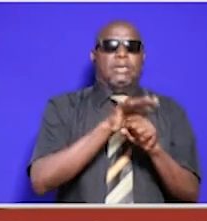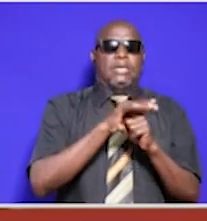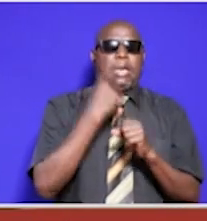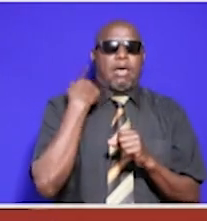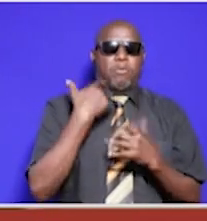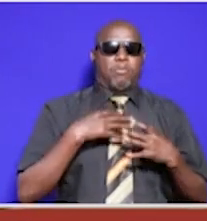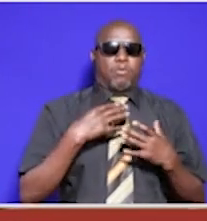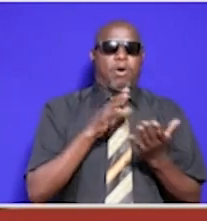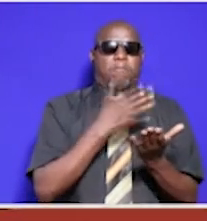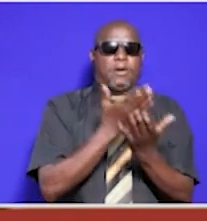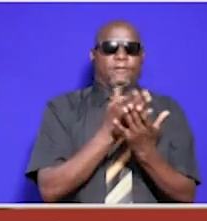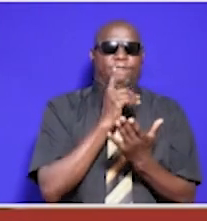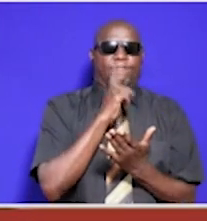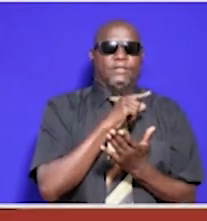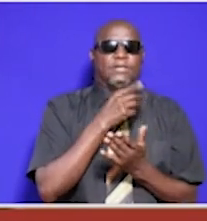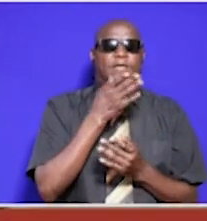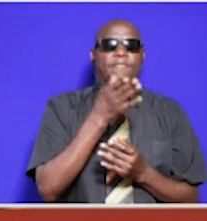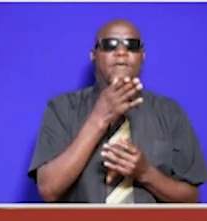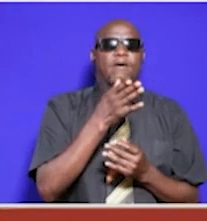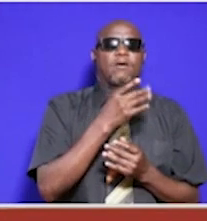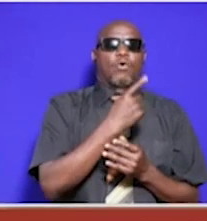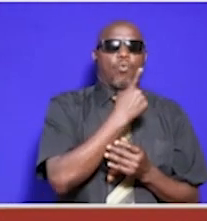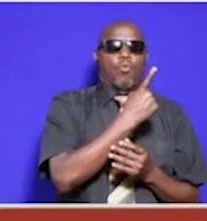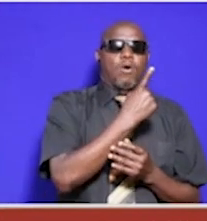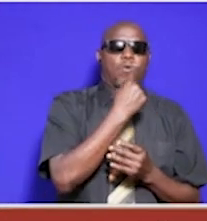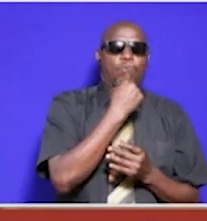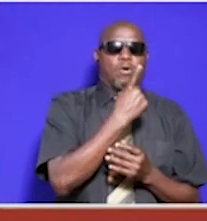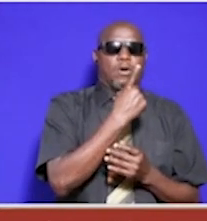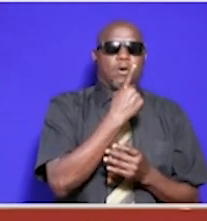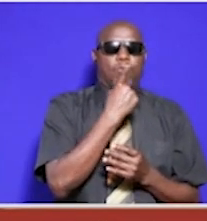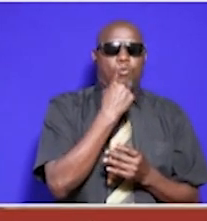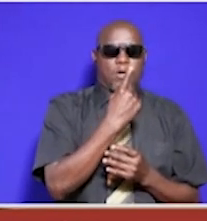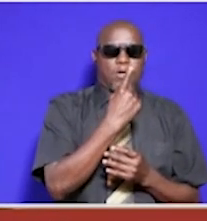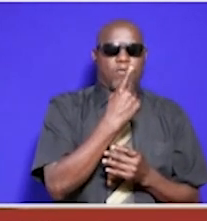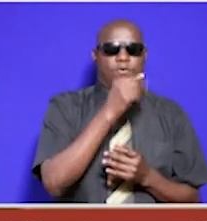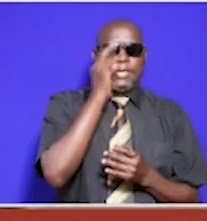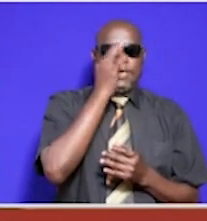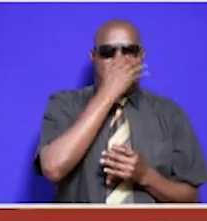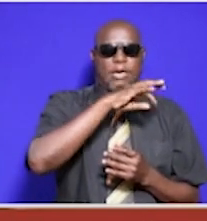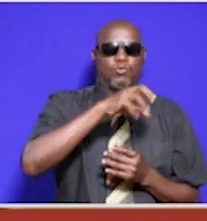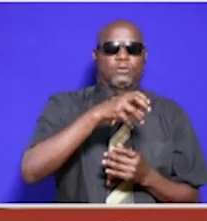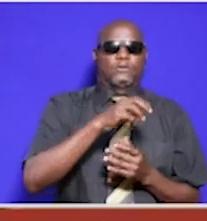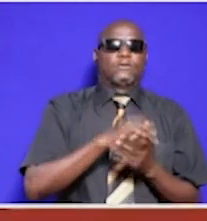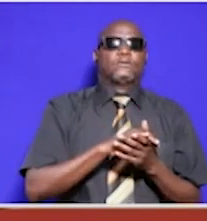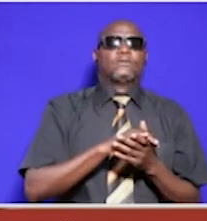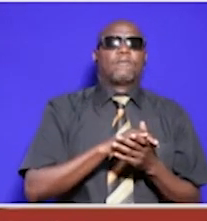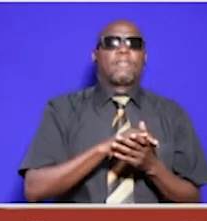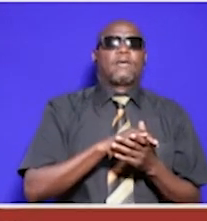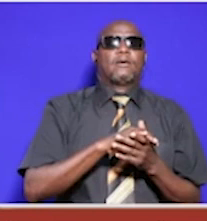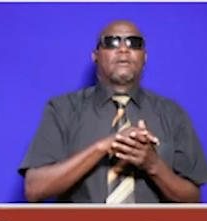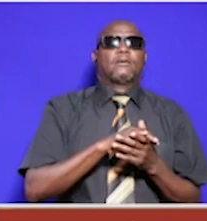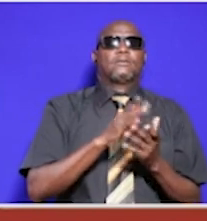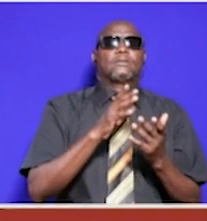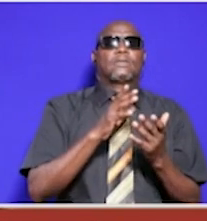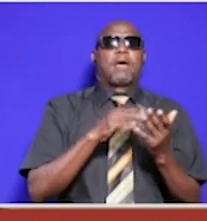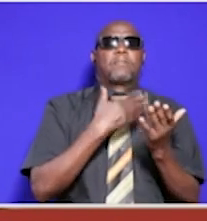and there was a slot of 111 for Nyeri County, but the number of applications were well over